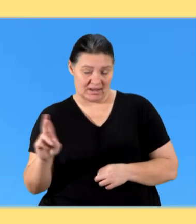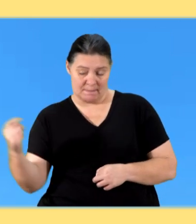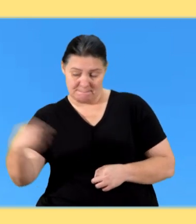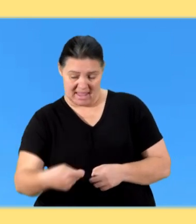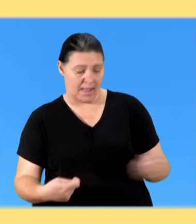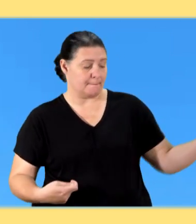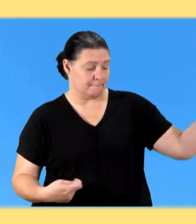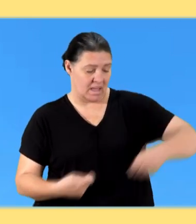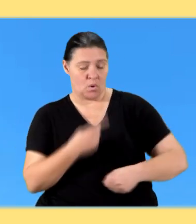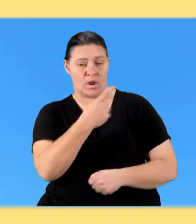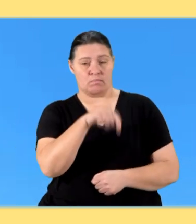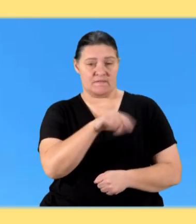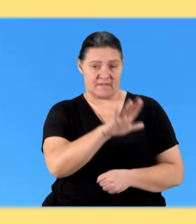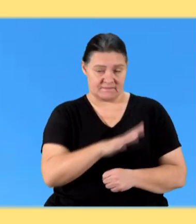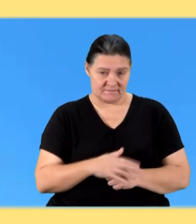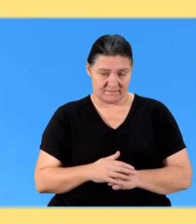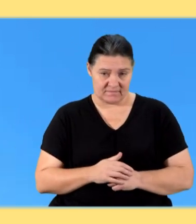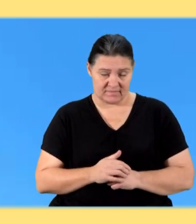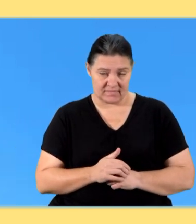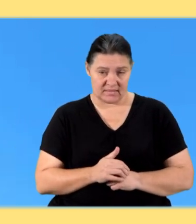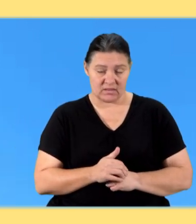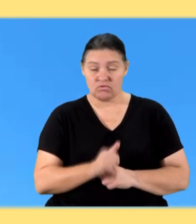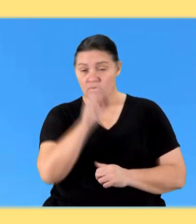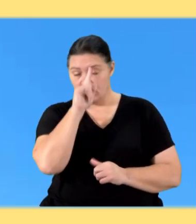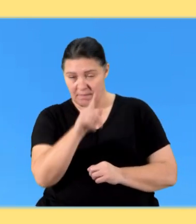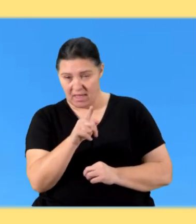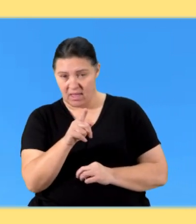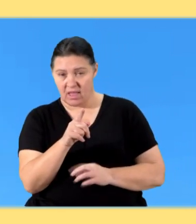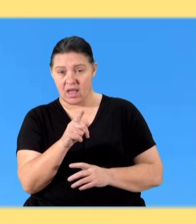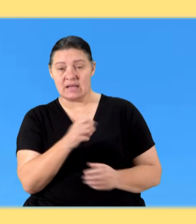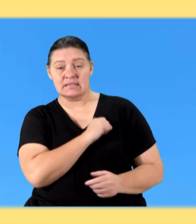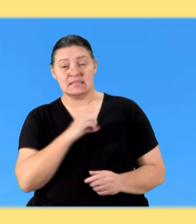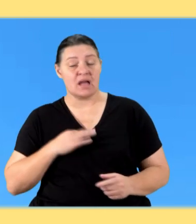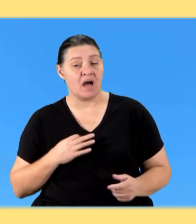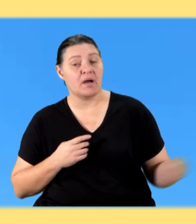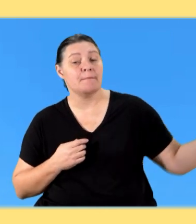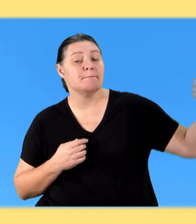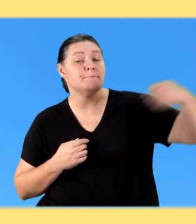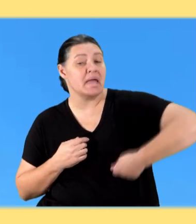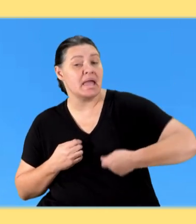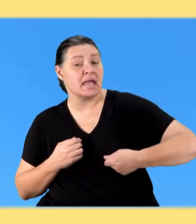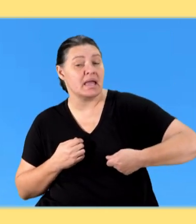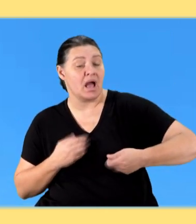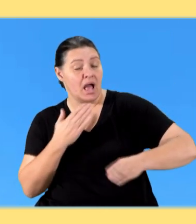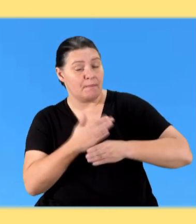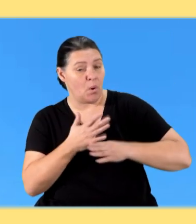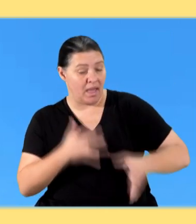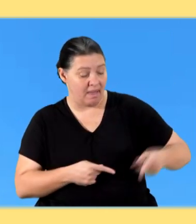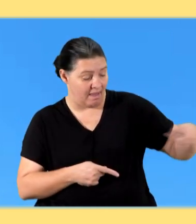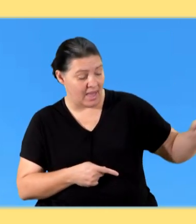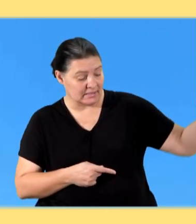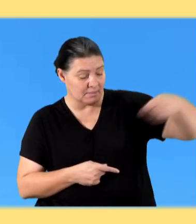every rand that is contributed by the employee. So if you remember, the employee had